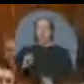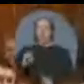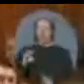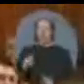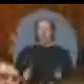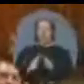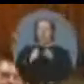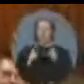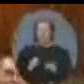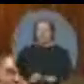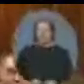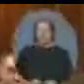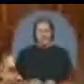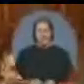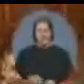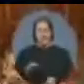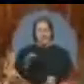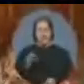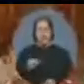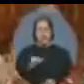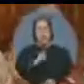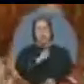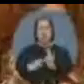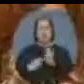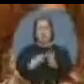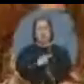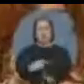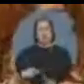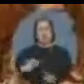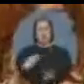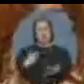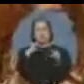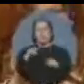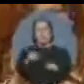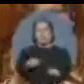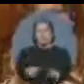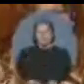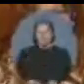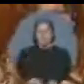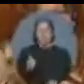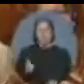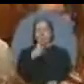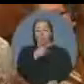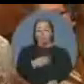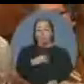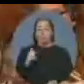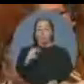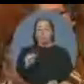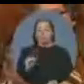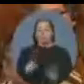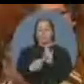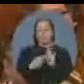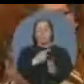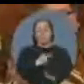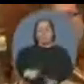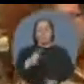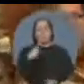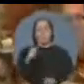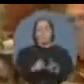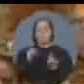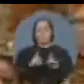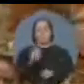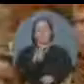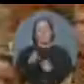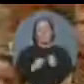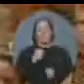This is ridiculous. Monarchy is ridiculous. Now, having said that, the representative of the Queen